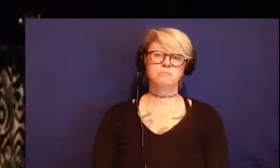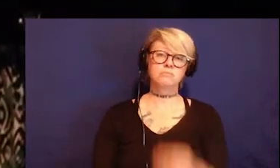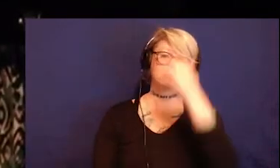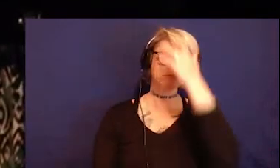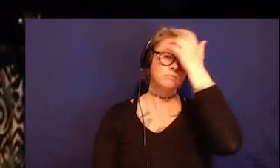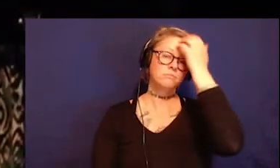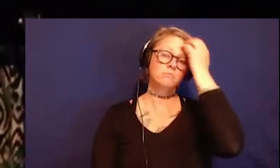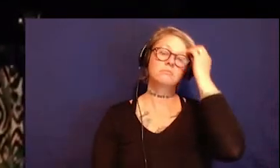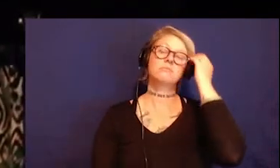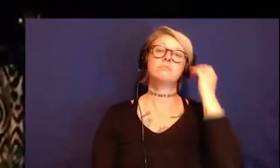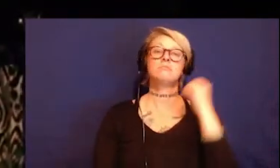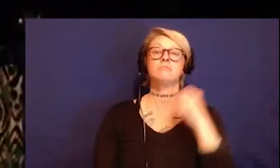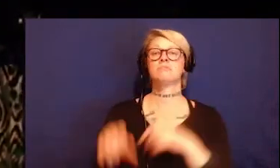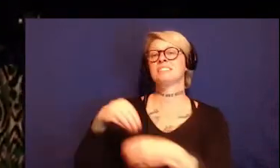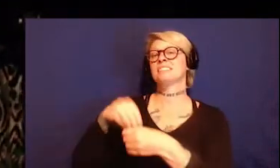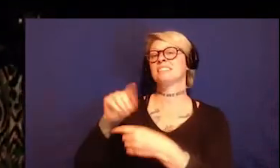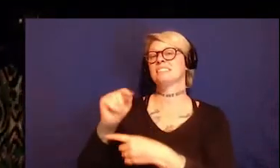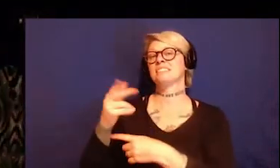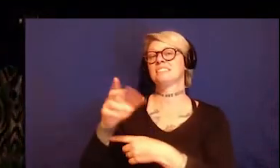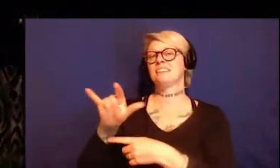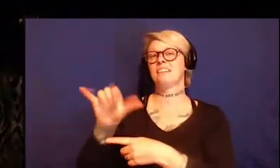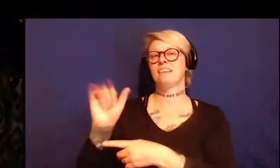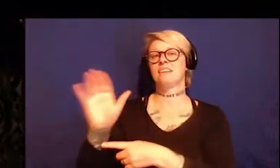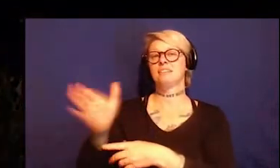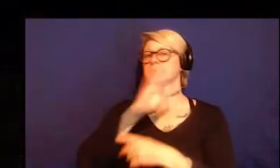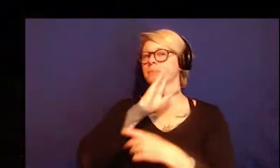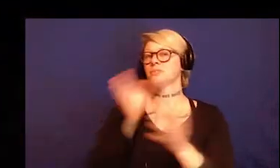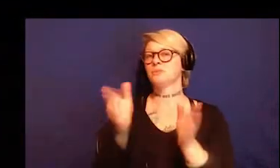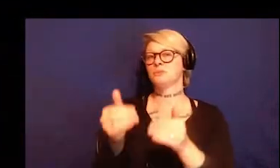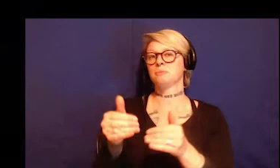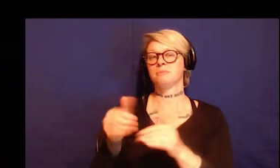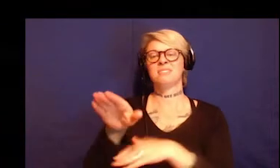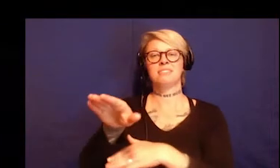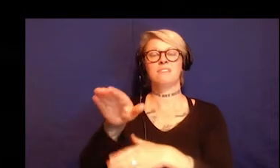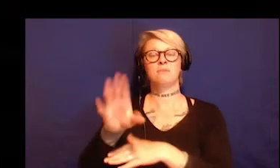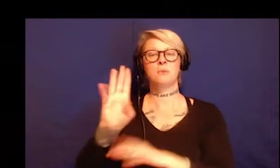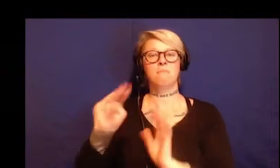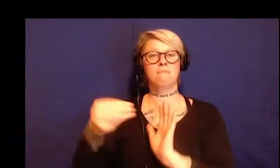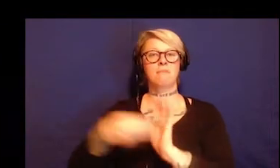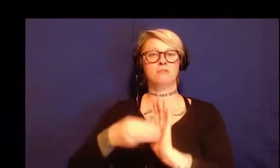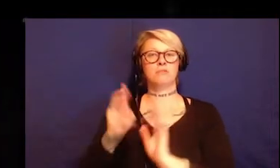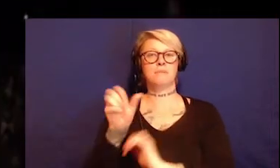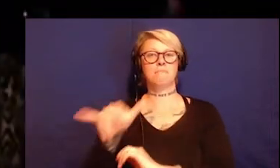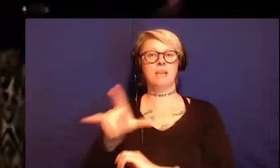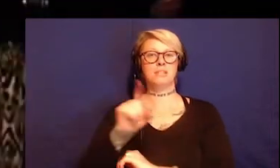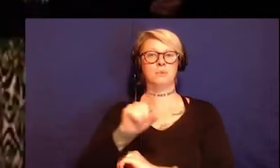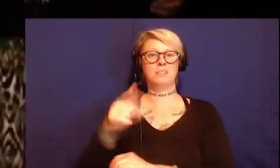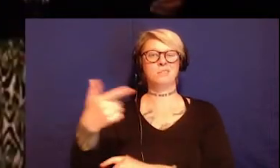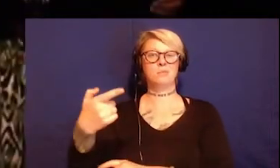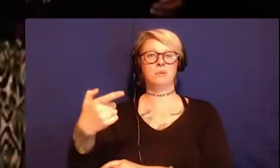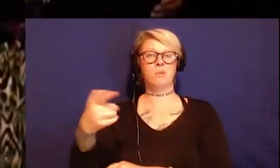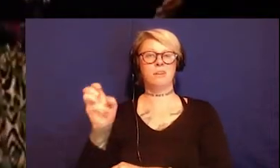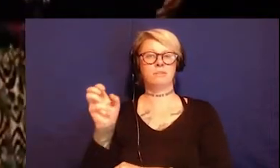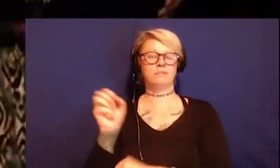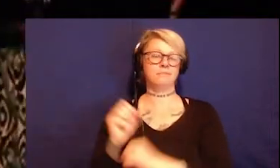Interior: Talia's bedroom, apartment, Montreal, afternoon, May 2021. The room is big